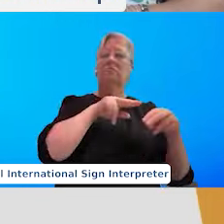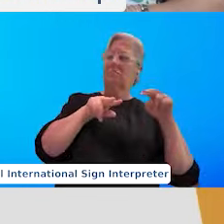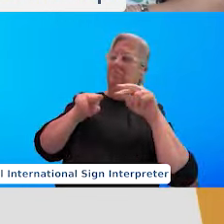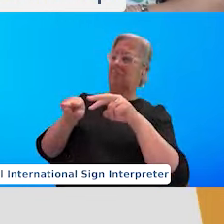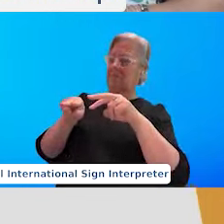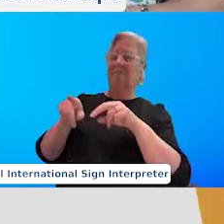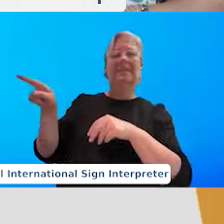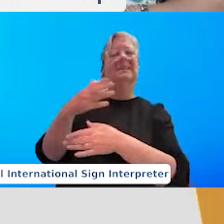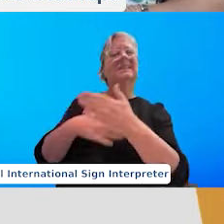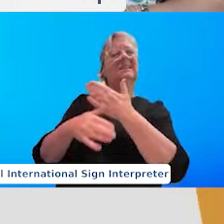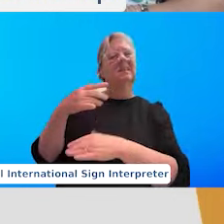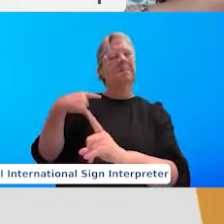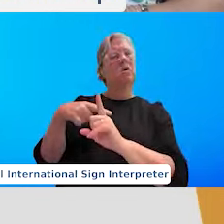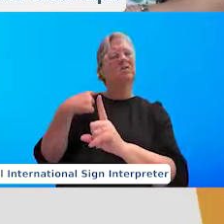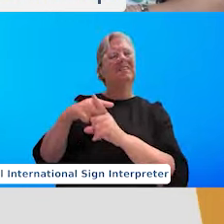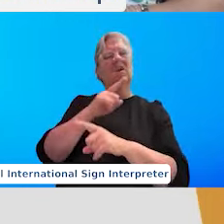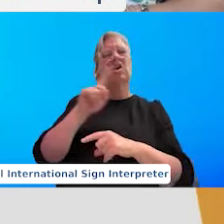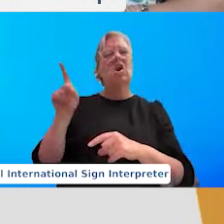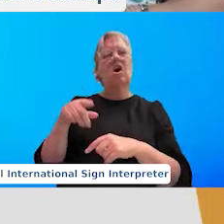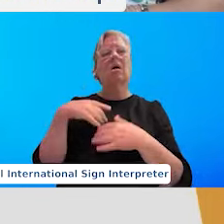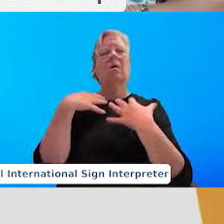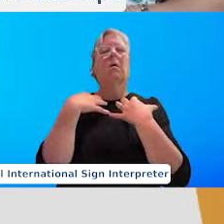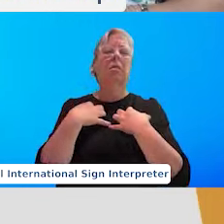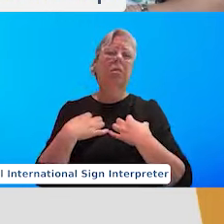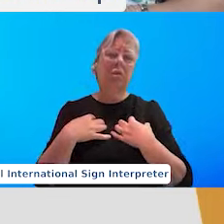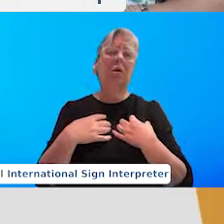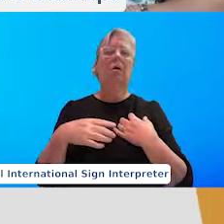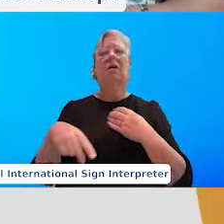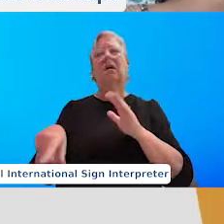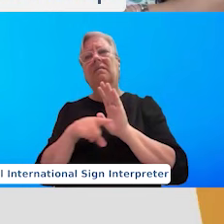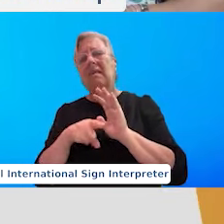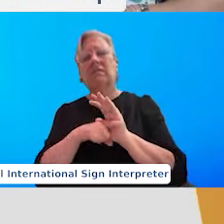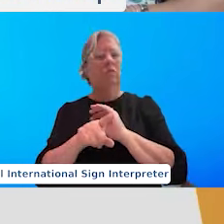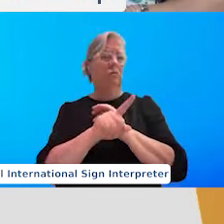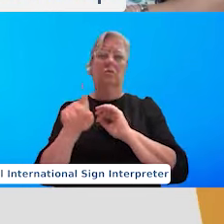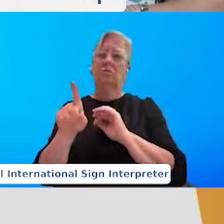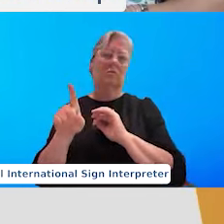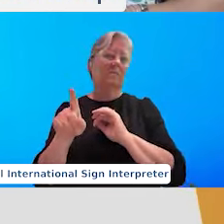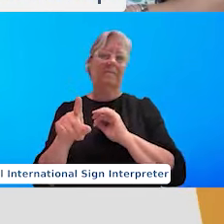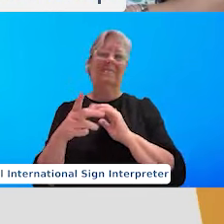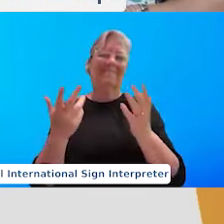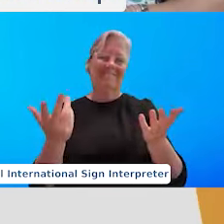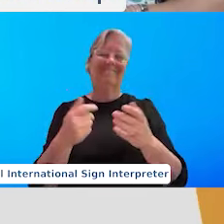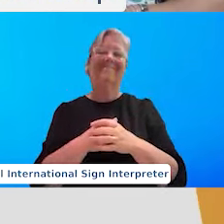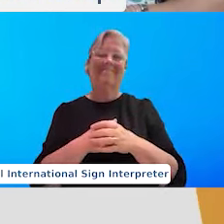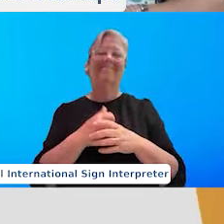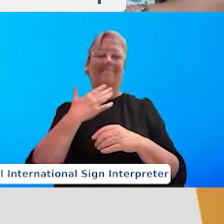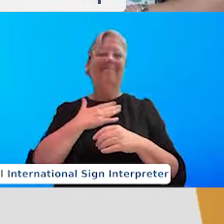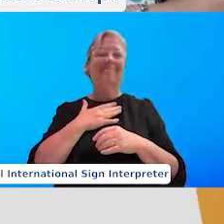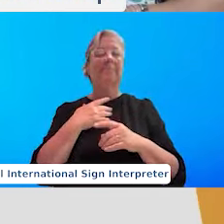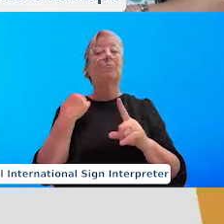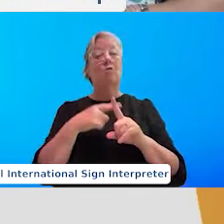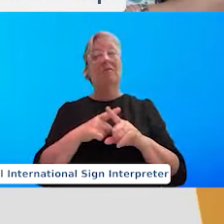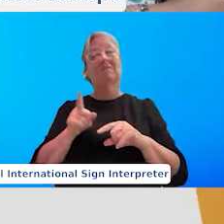to ensure that the mindsets of individuals, including decision makers, perceive persons